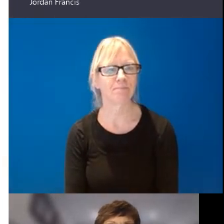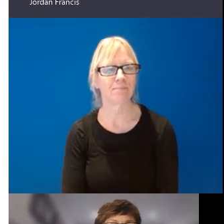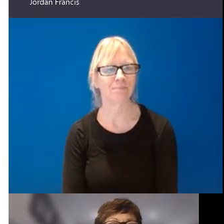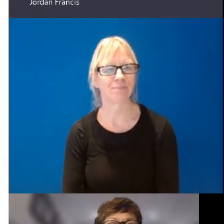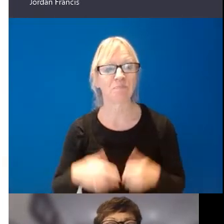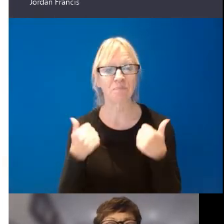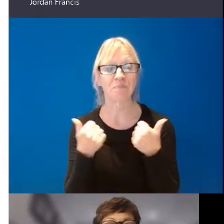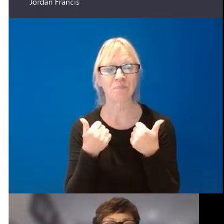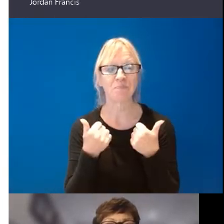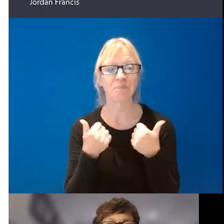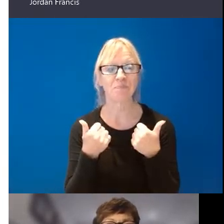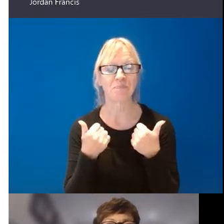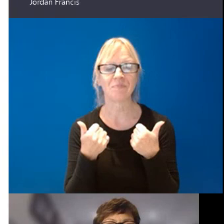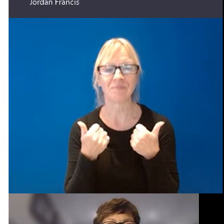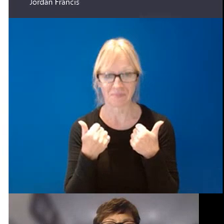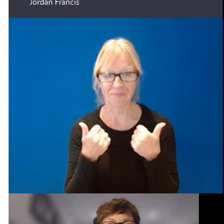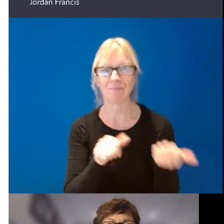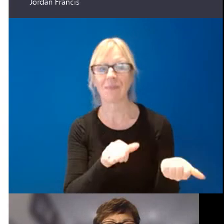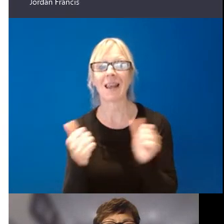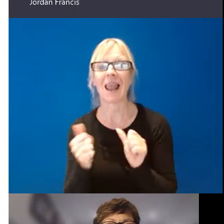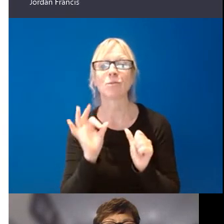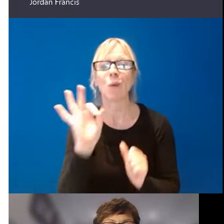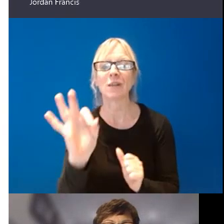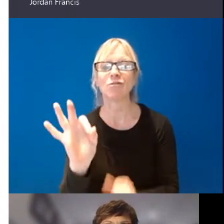Okay, let's move on.